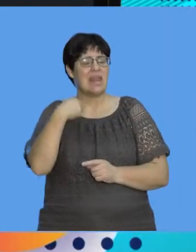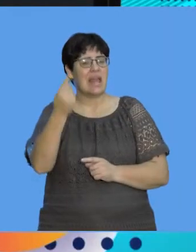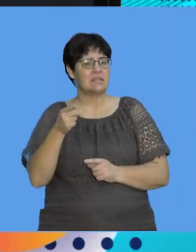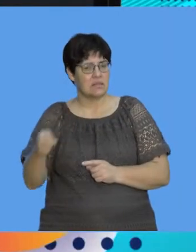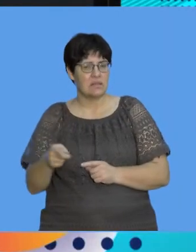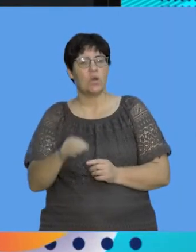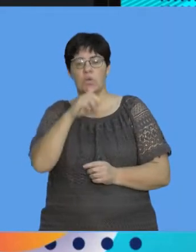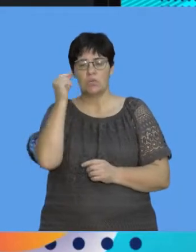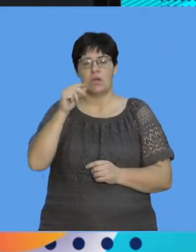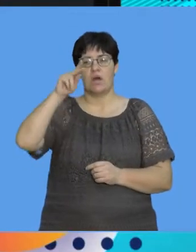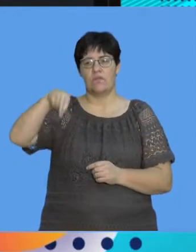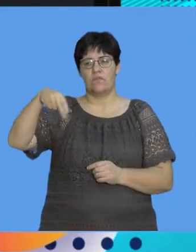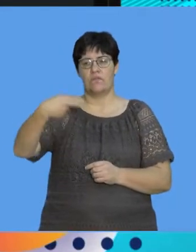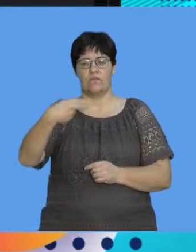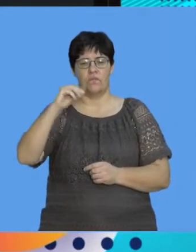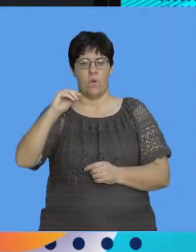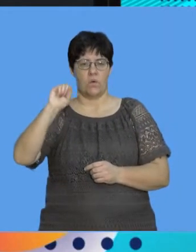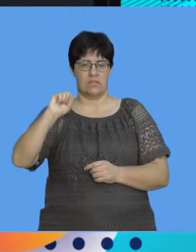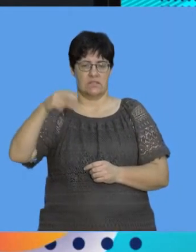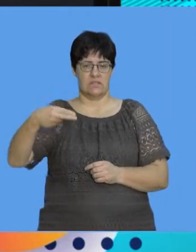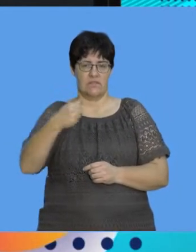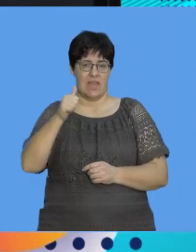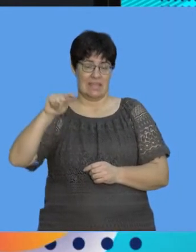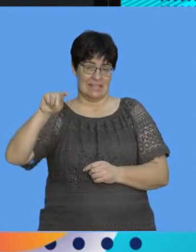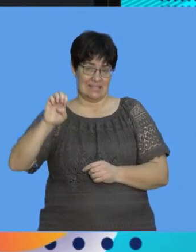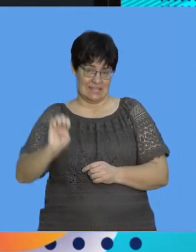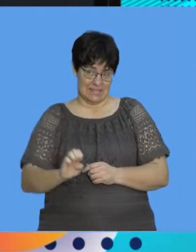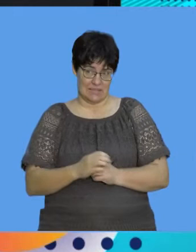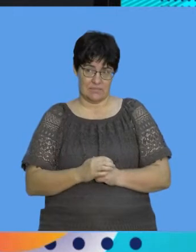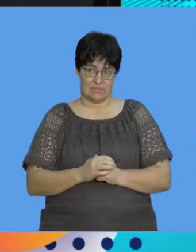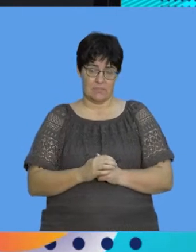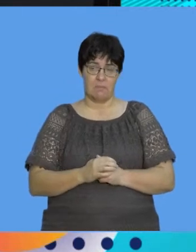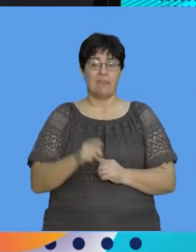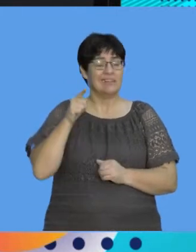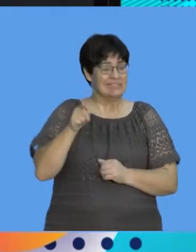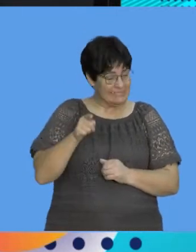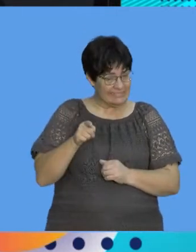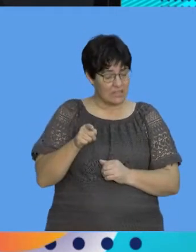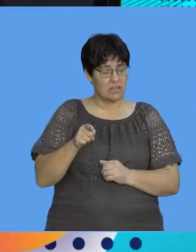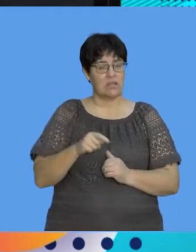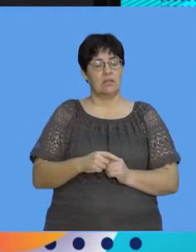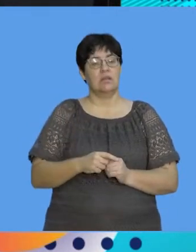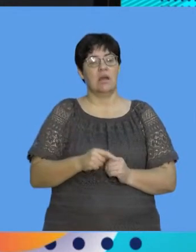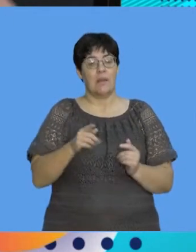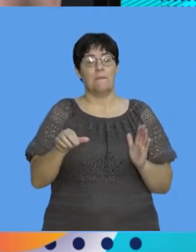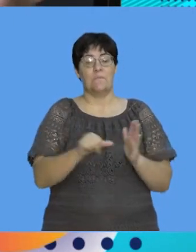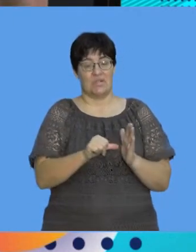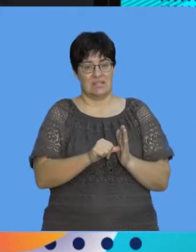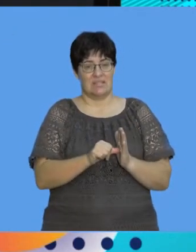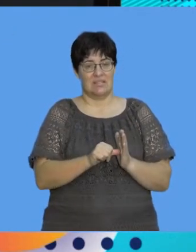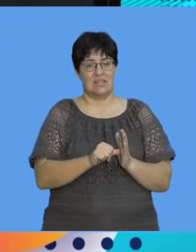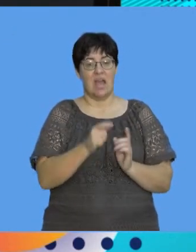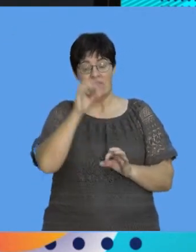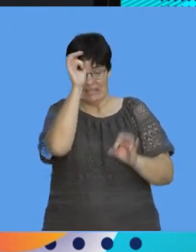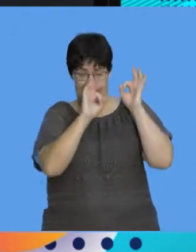to use the word phosphate more than we are going to use phosphorate. All right, now this is quite an important section for when